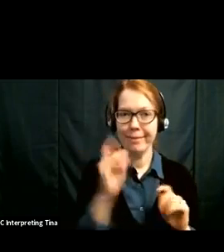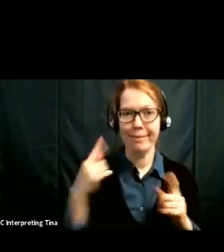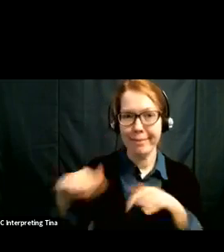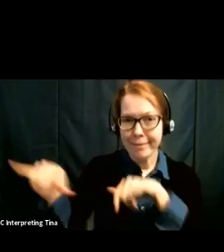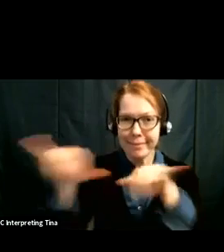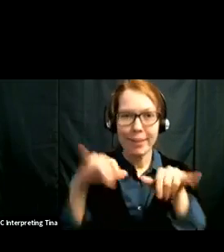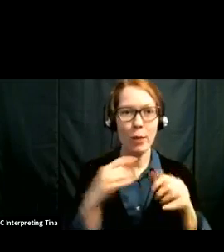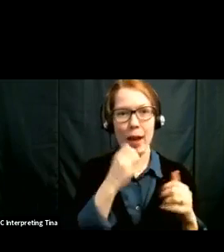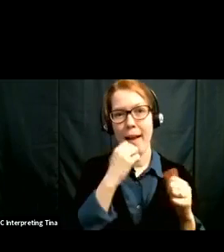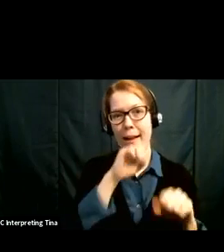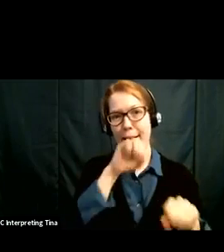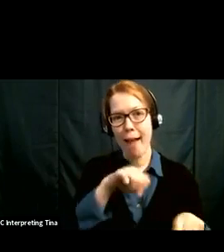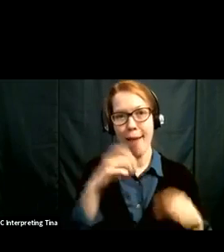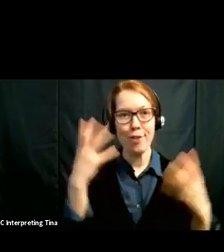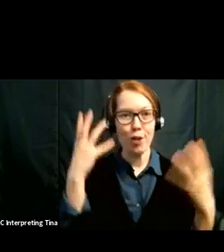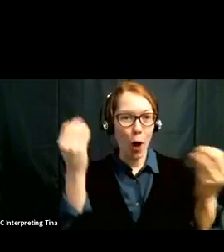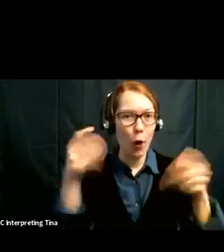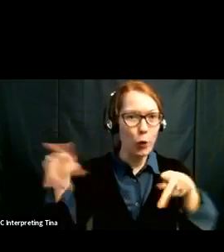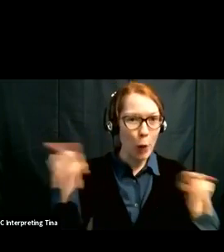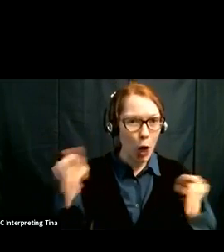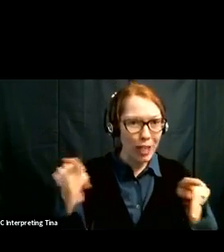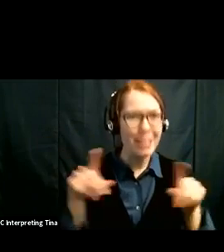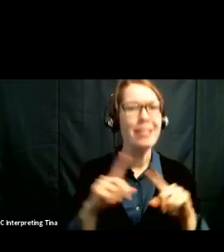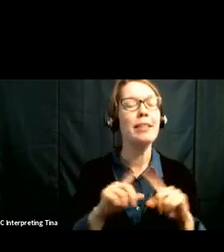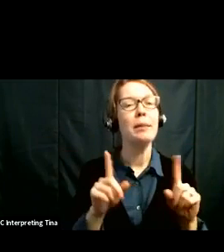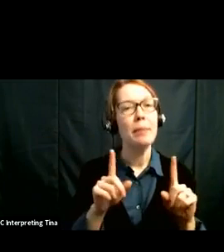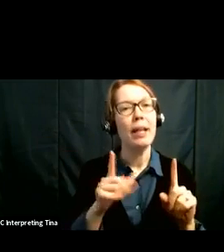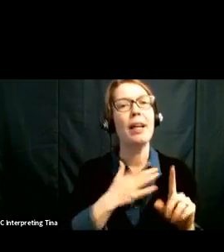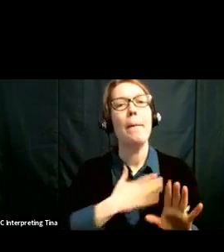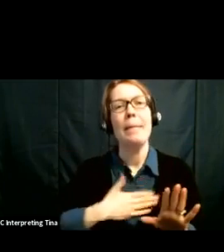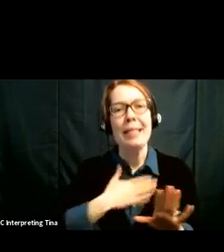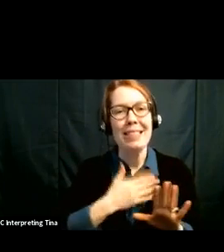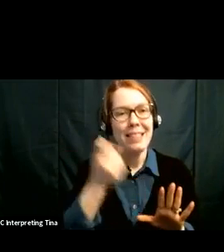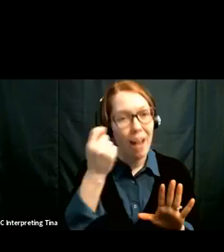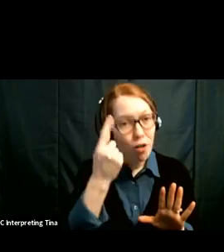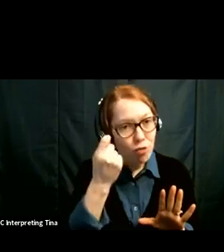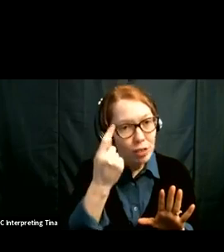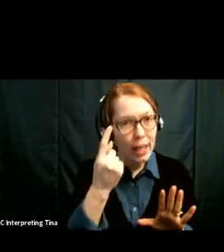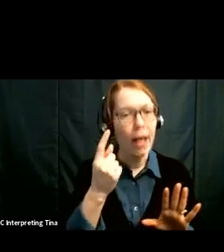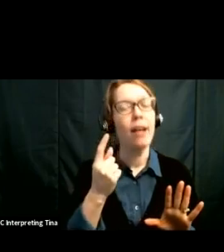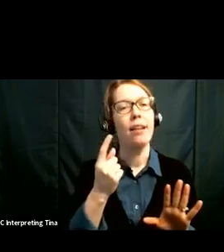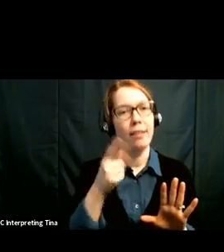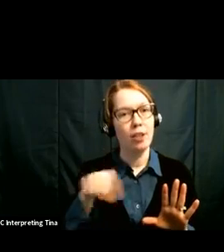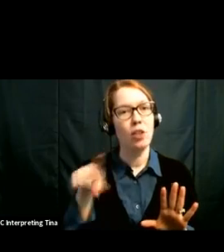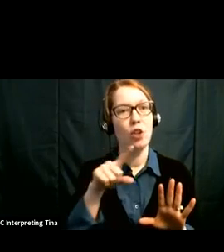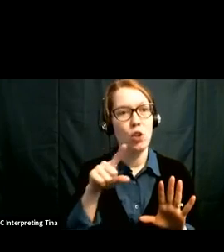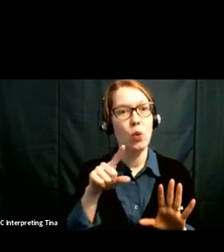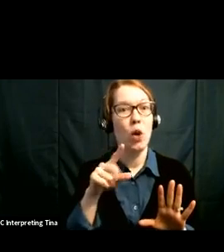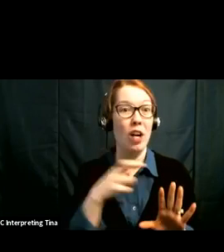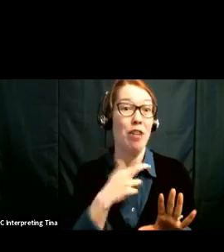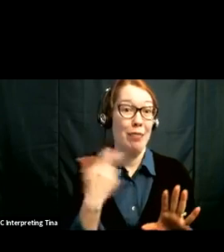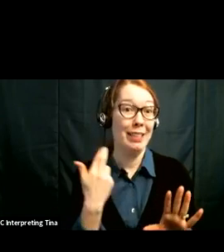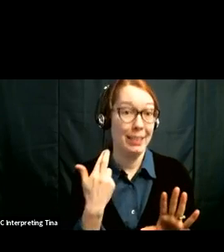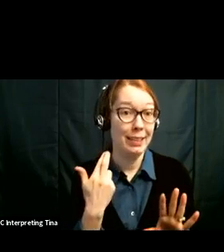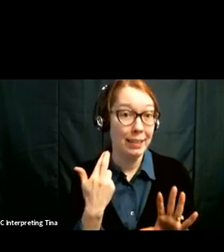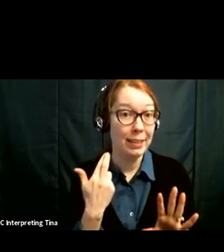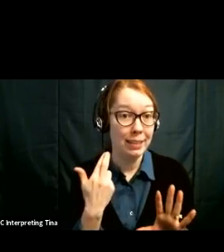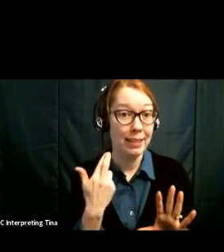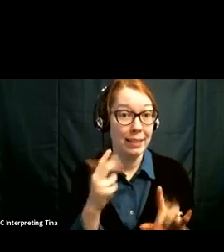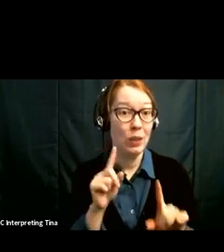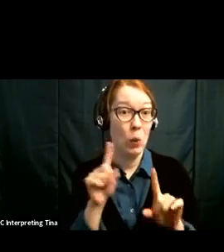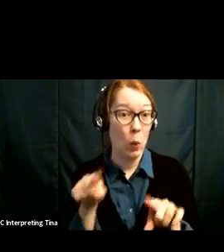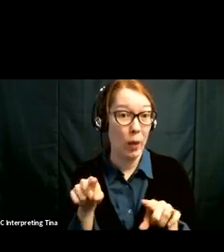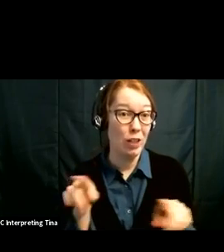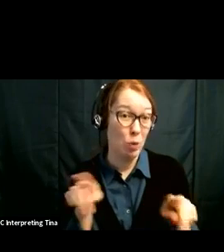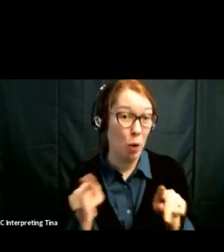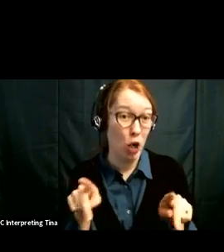to parties. But again, please understand that you are taking a risk by, again, attending those